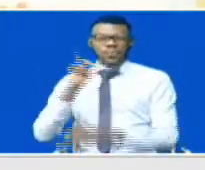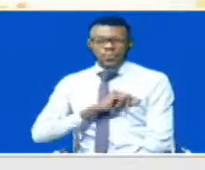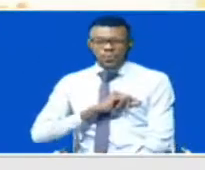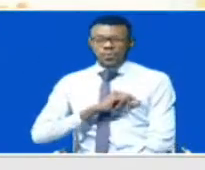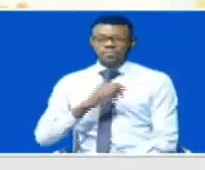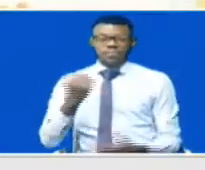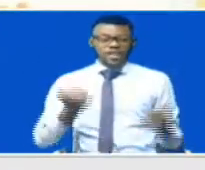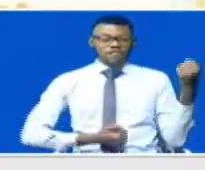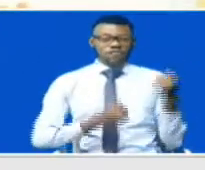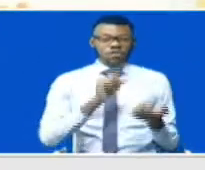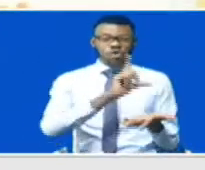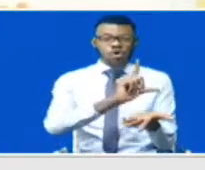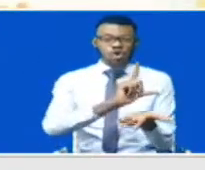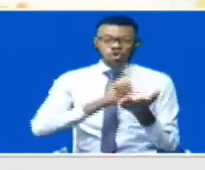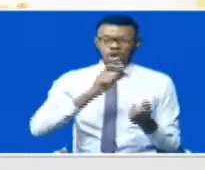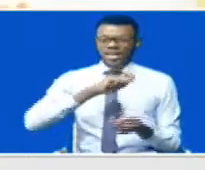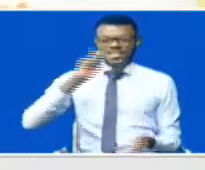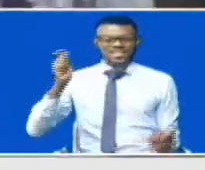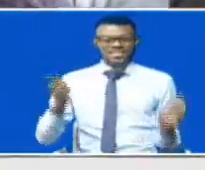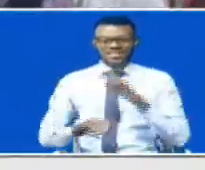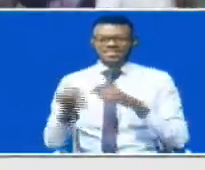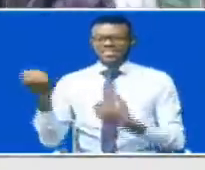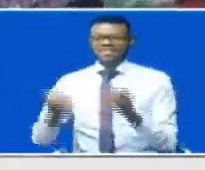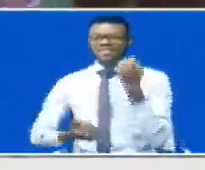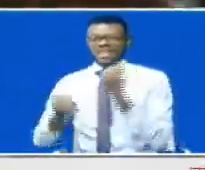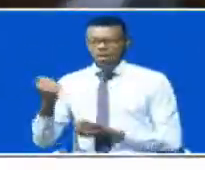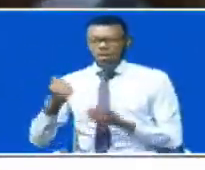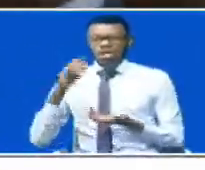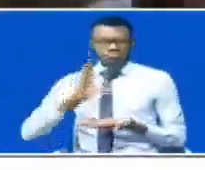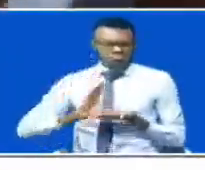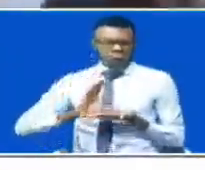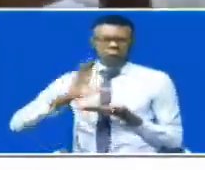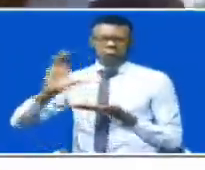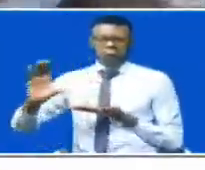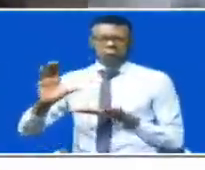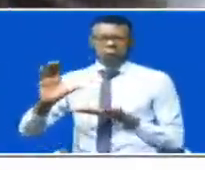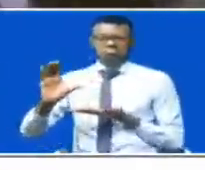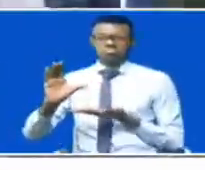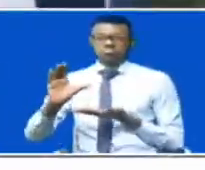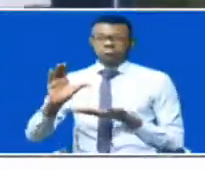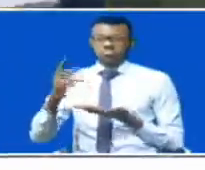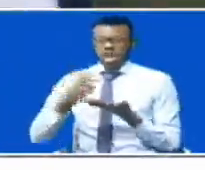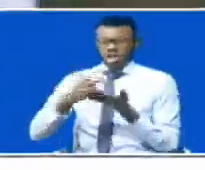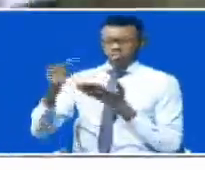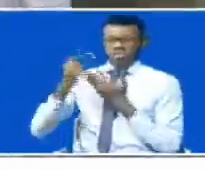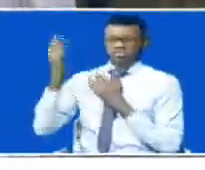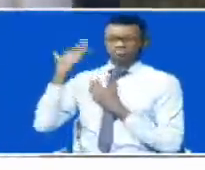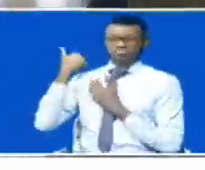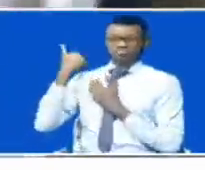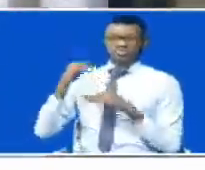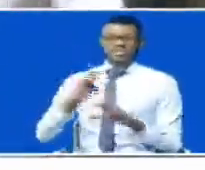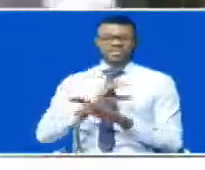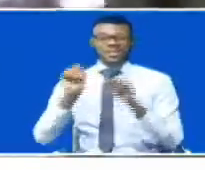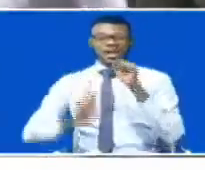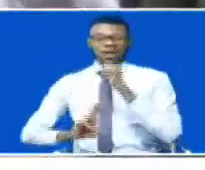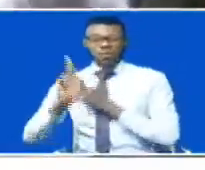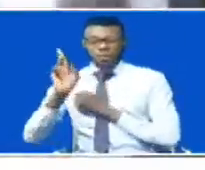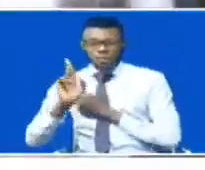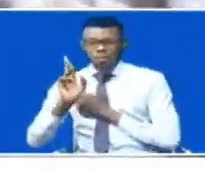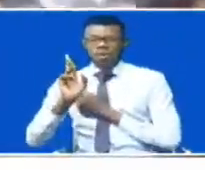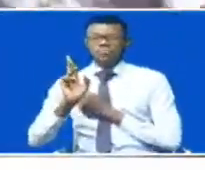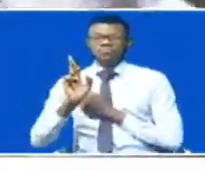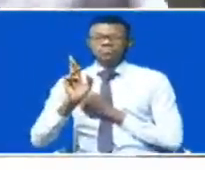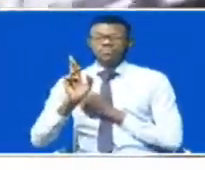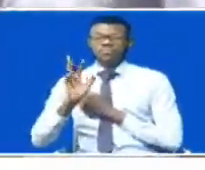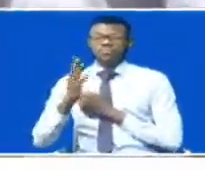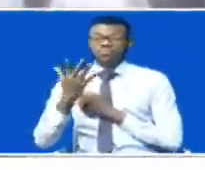the car loan to a car grant. The approval comes less than 2 weeks after President Uhuru Kenyatta gave in